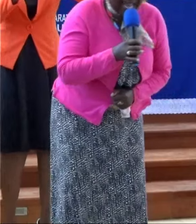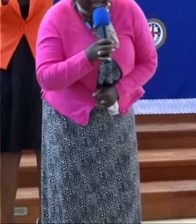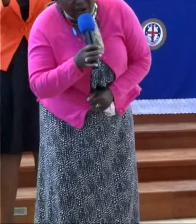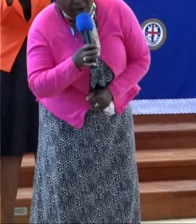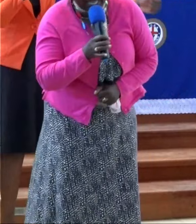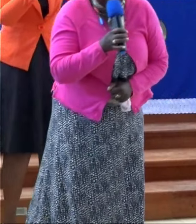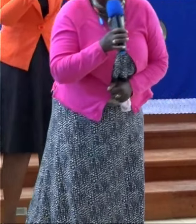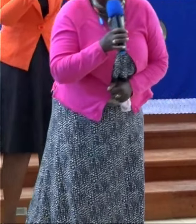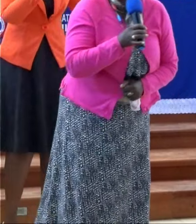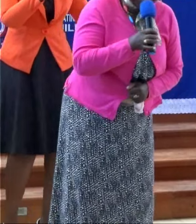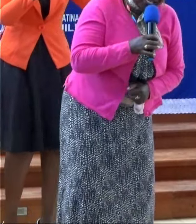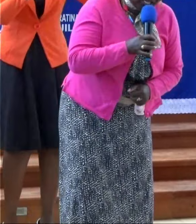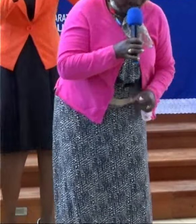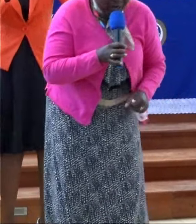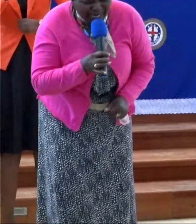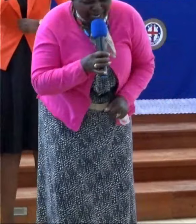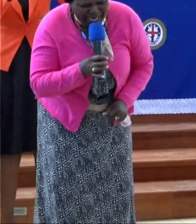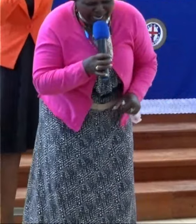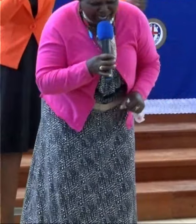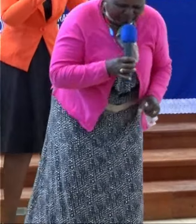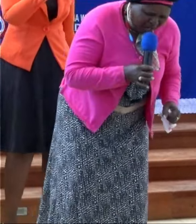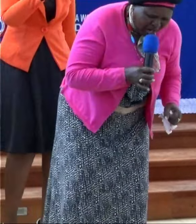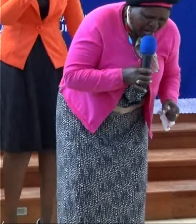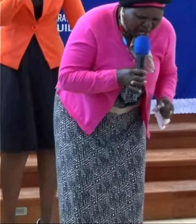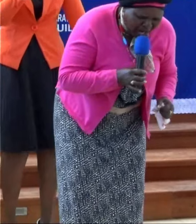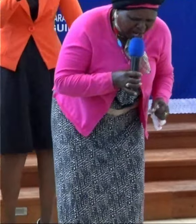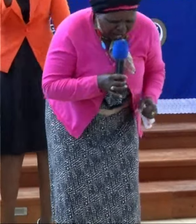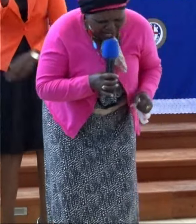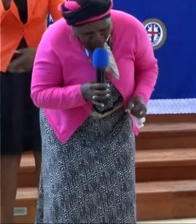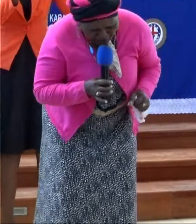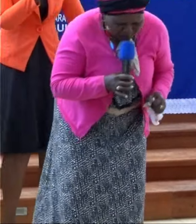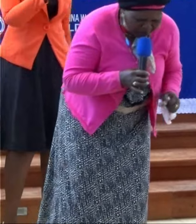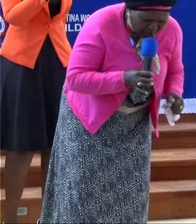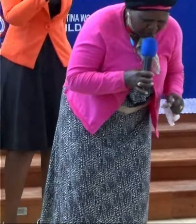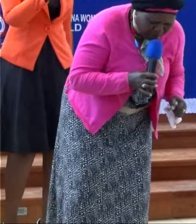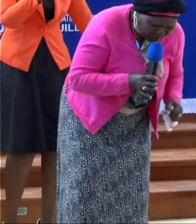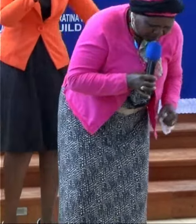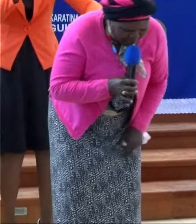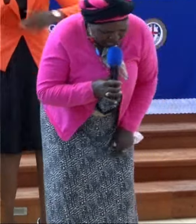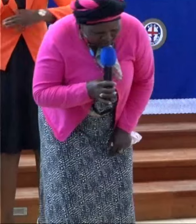Yeah.